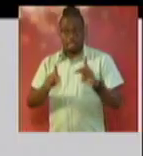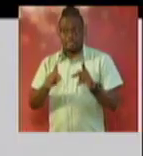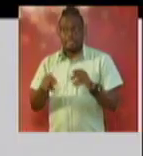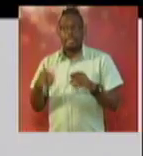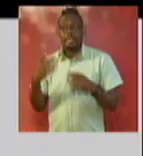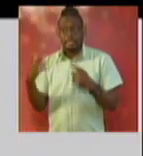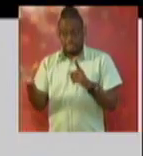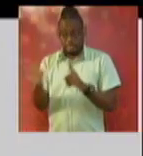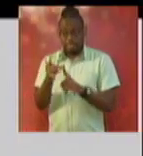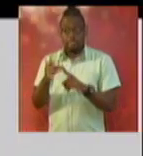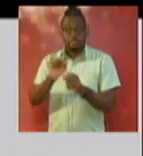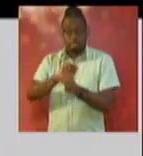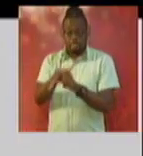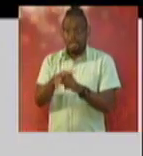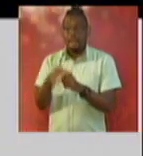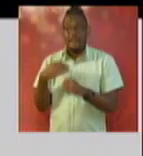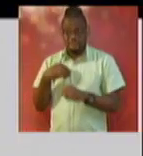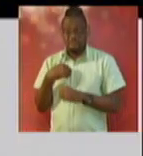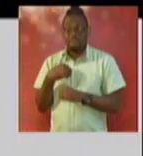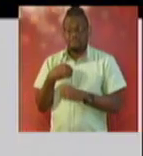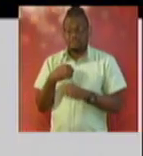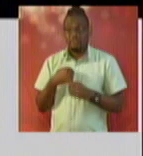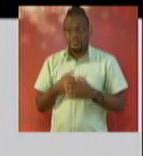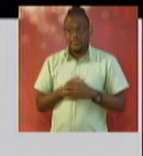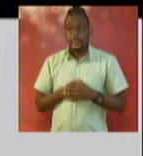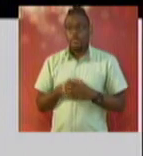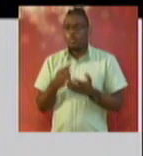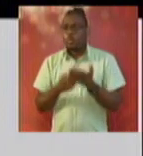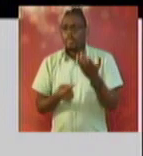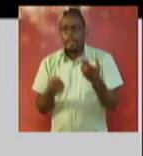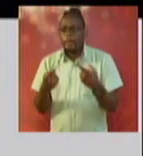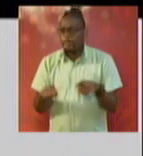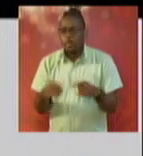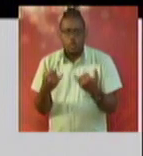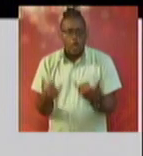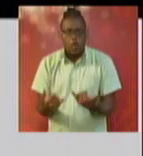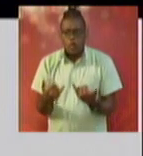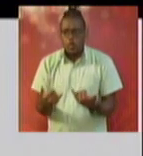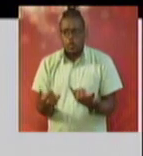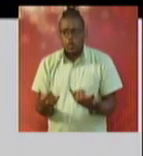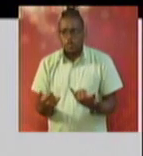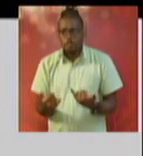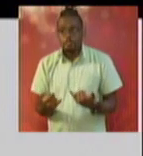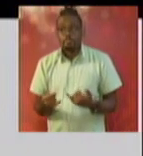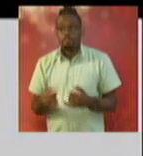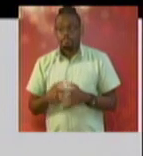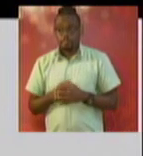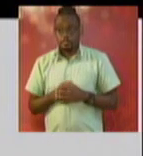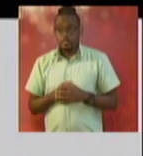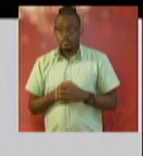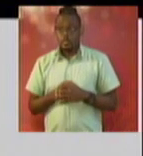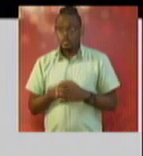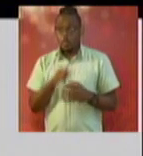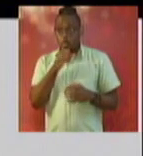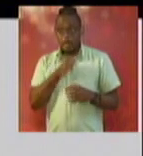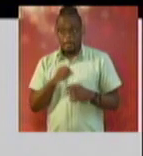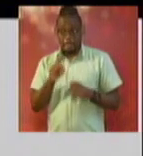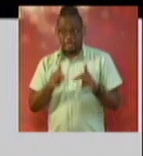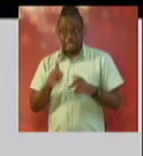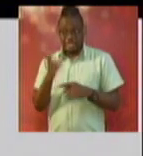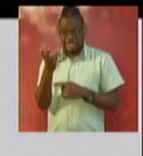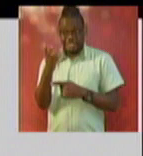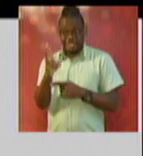And what we are seeing now in some of the culture is that our age group 16 to 29, and look at where